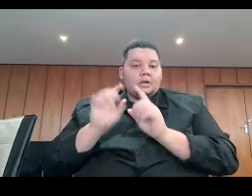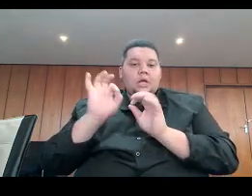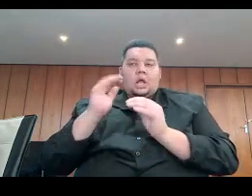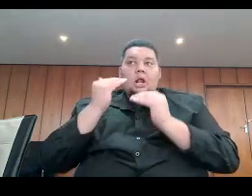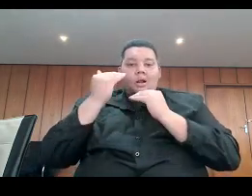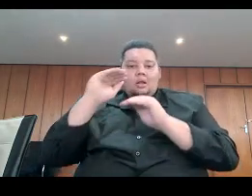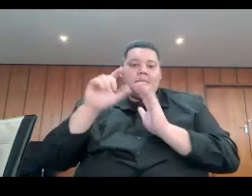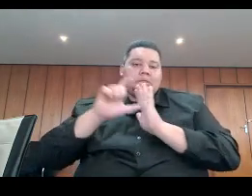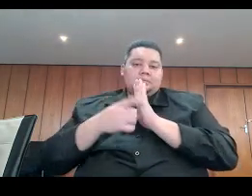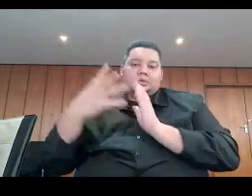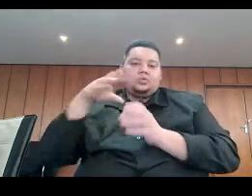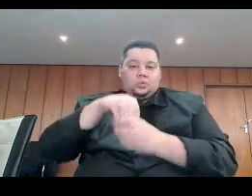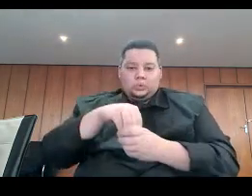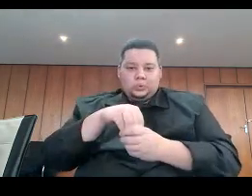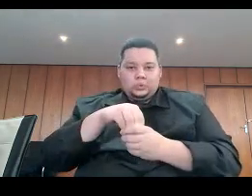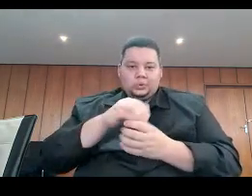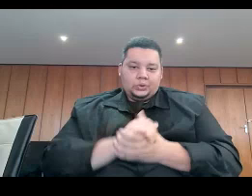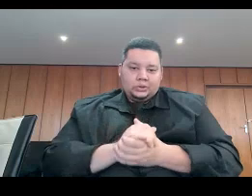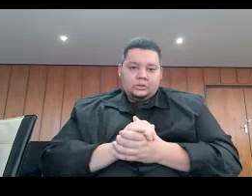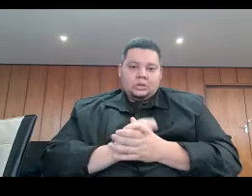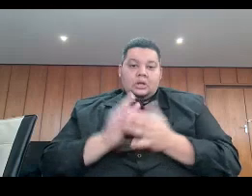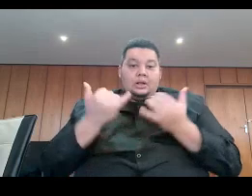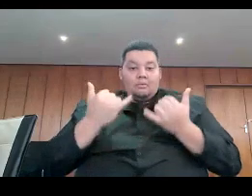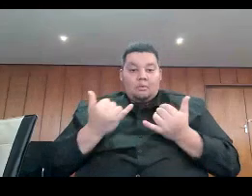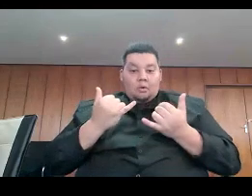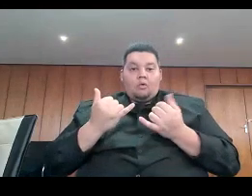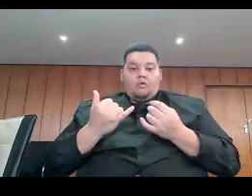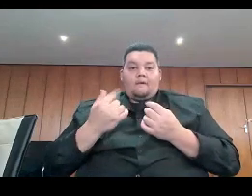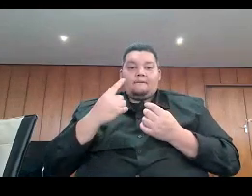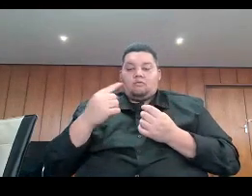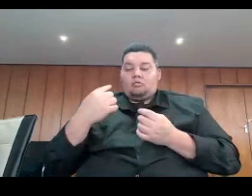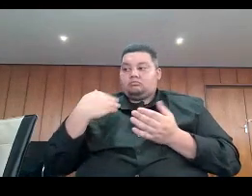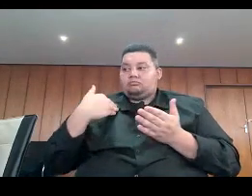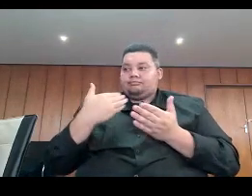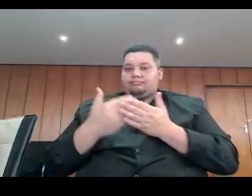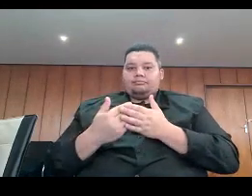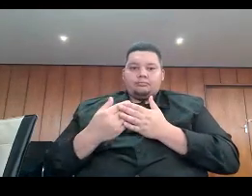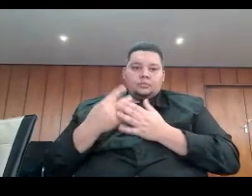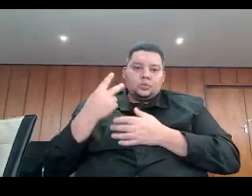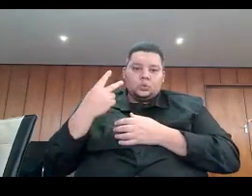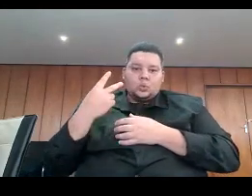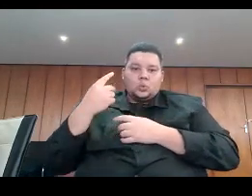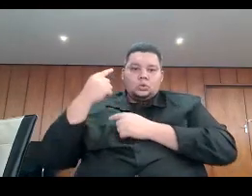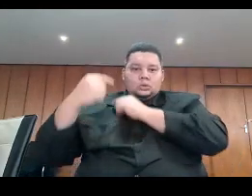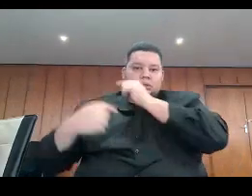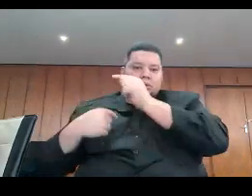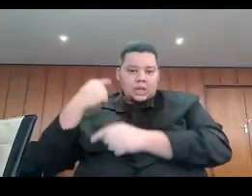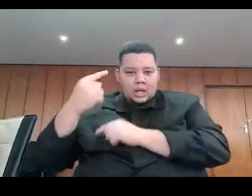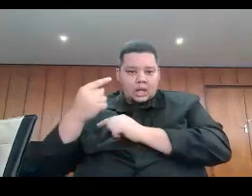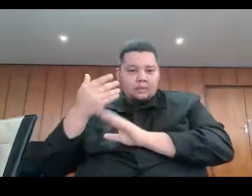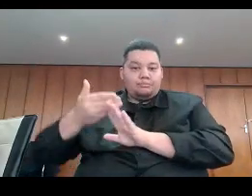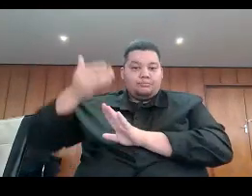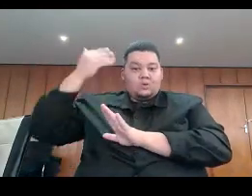disability inclusion. Currently, for the last 2 cycles, the